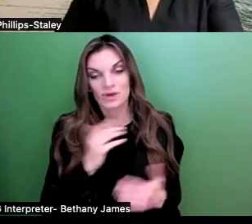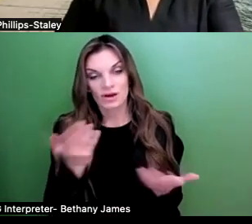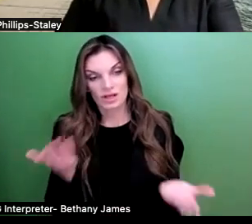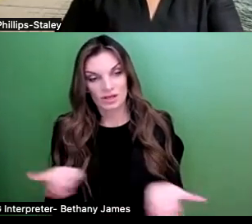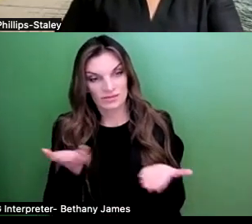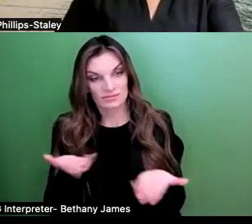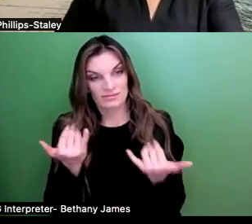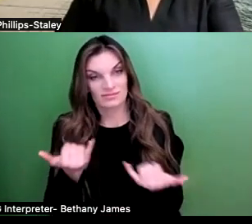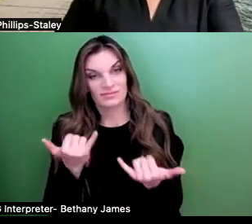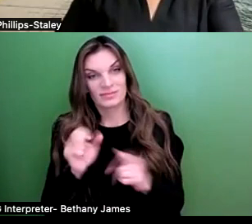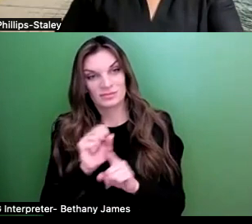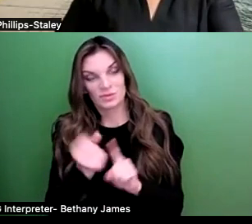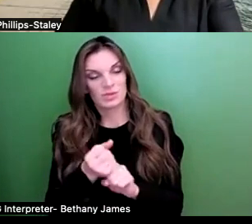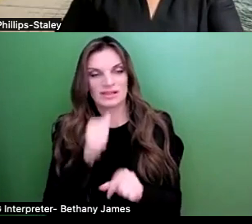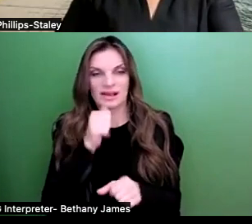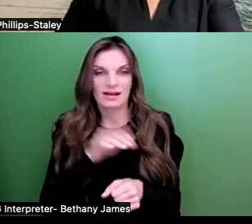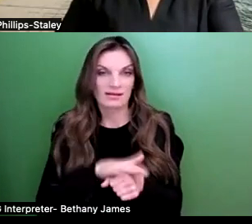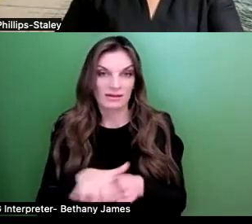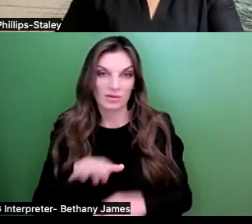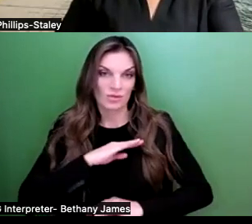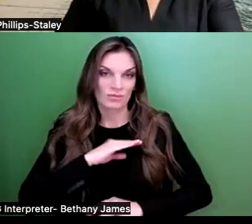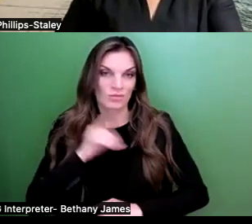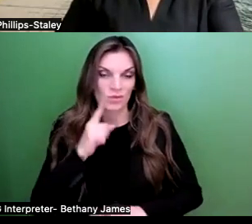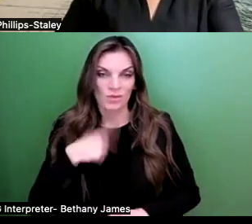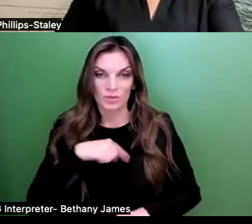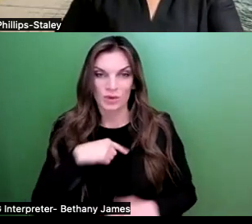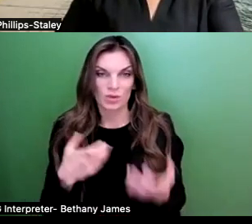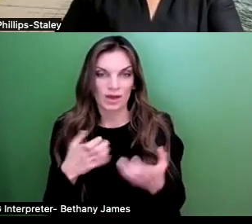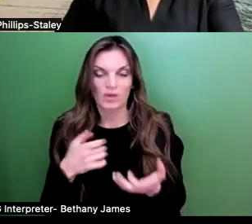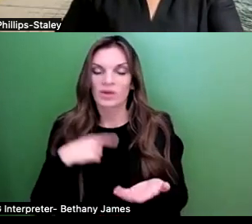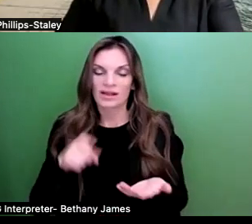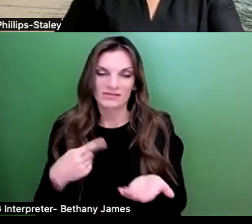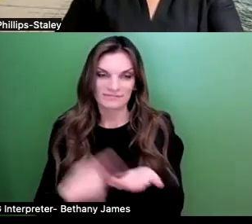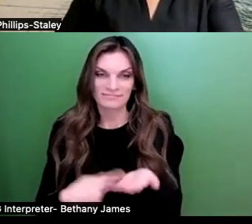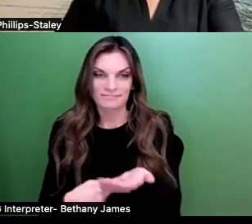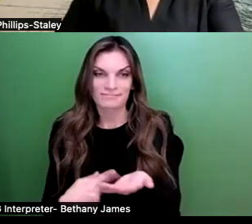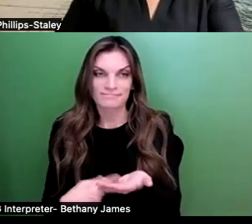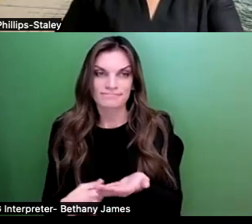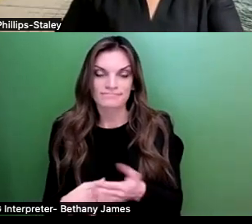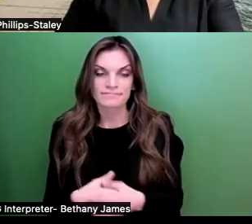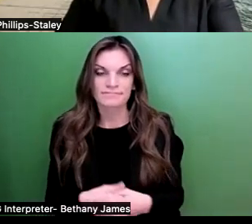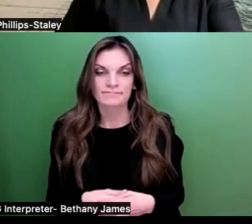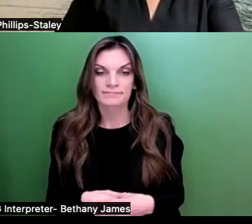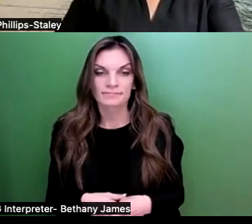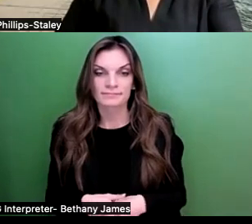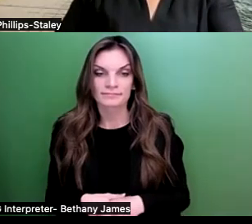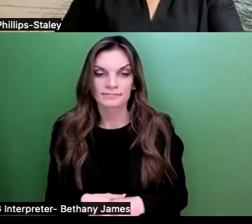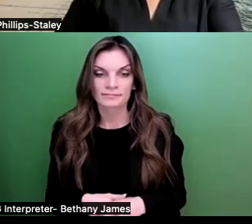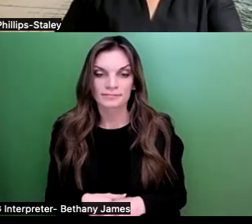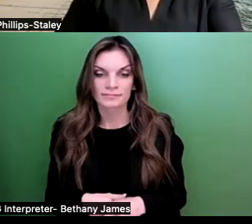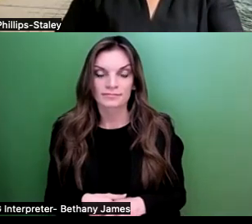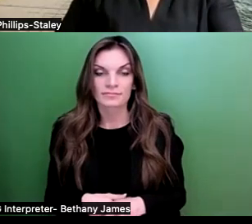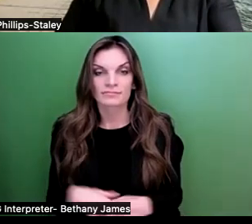adequate for what many of us desire, is a conversation. And so, and I think that